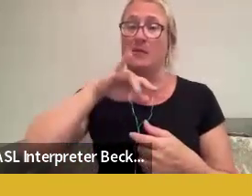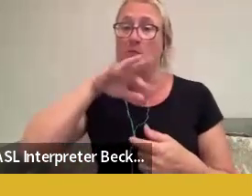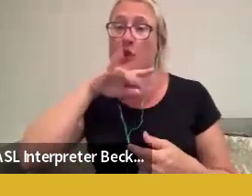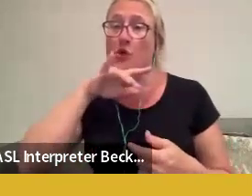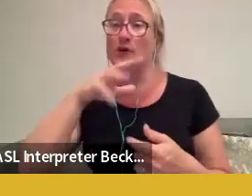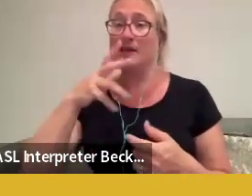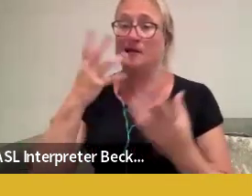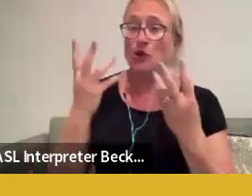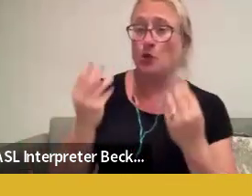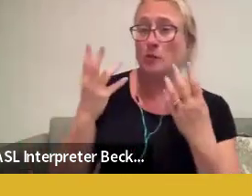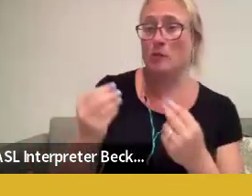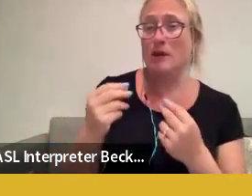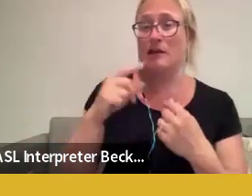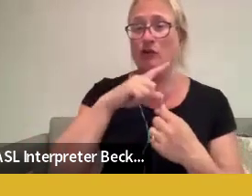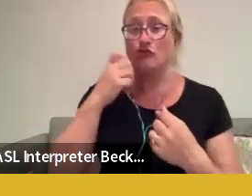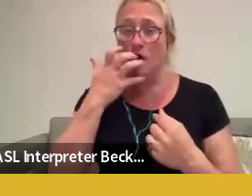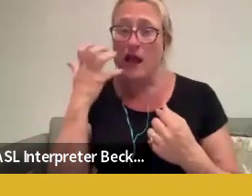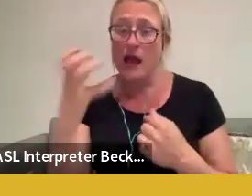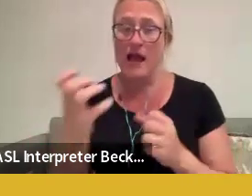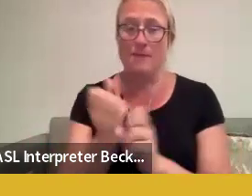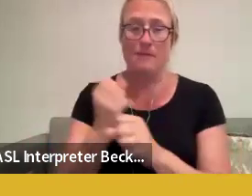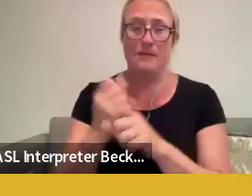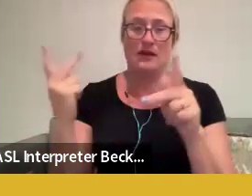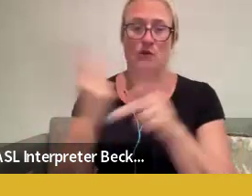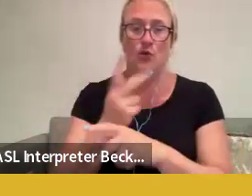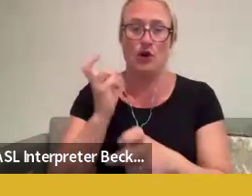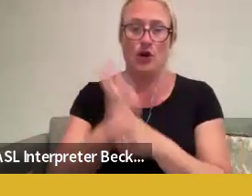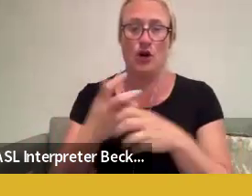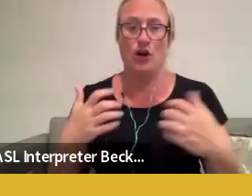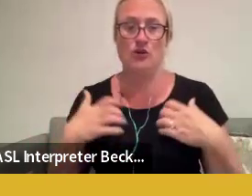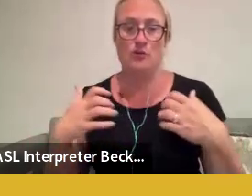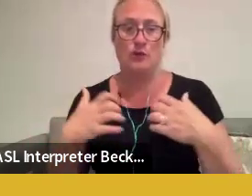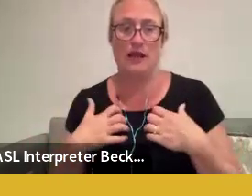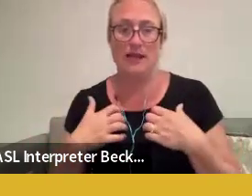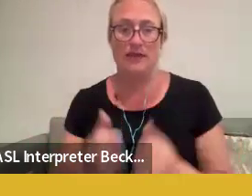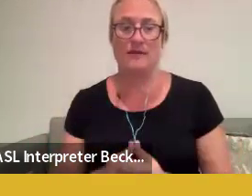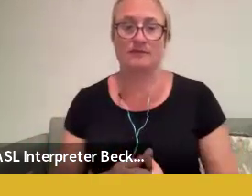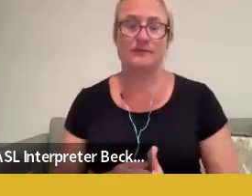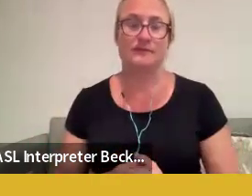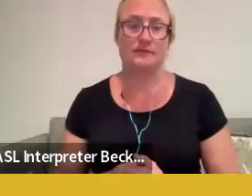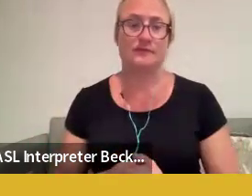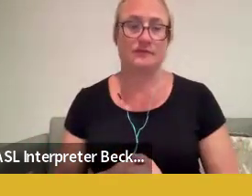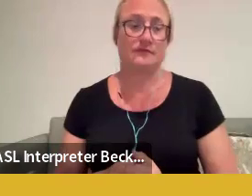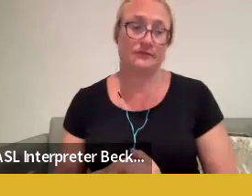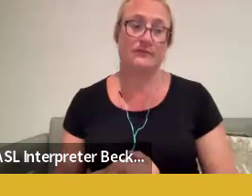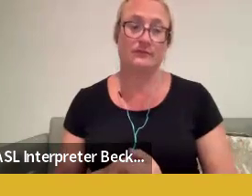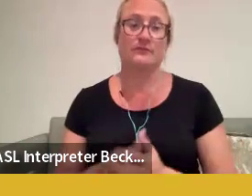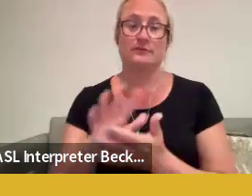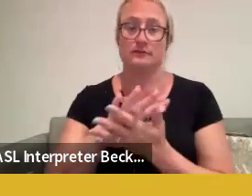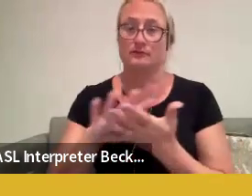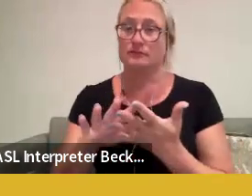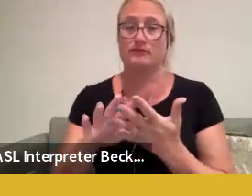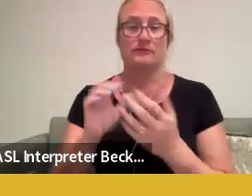just humidity or dry air can make it harder for someone to breathe in the summertime. So those can trigger